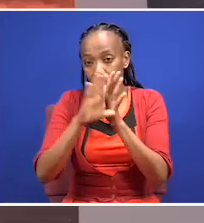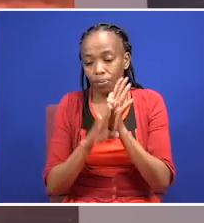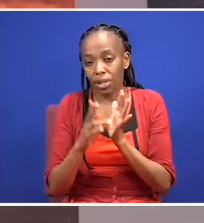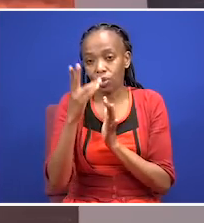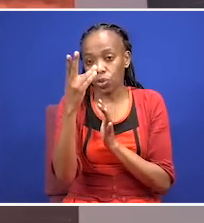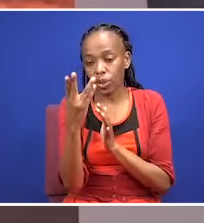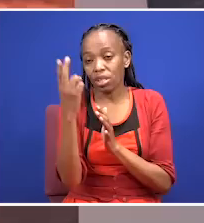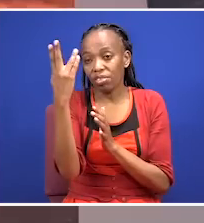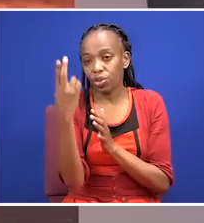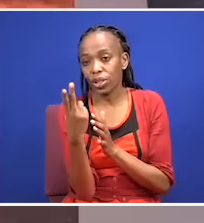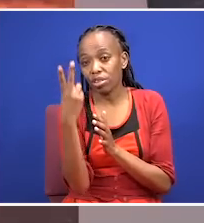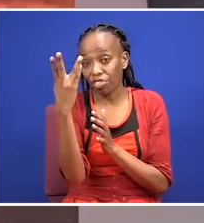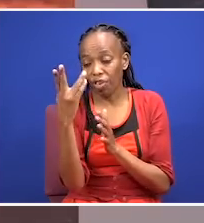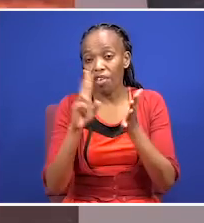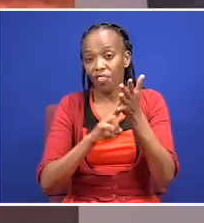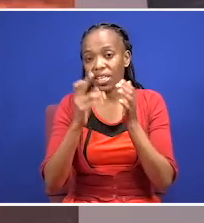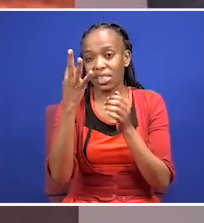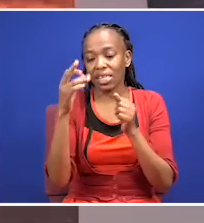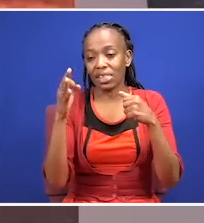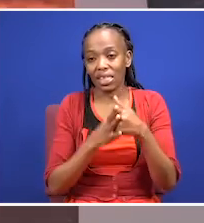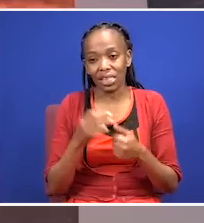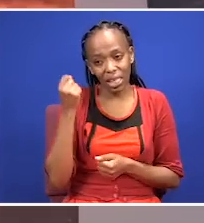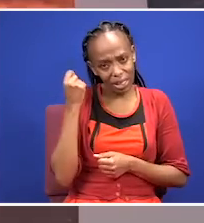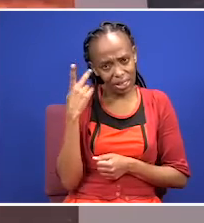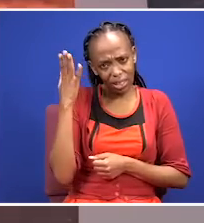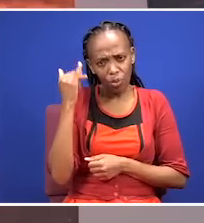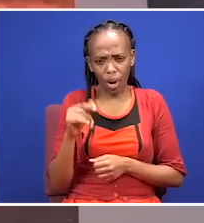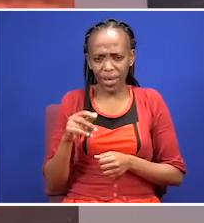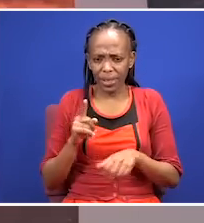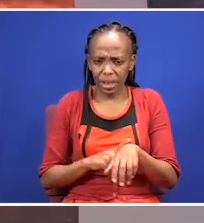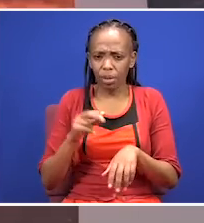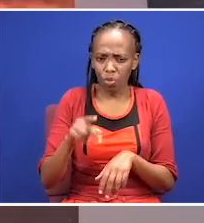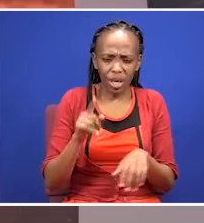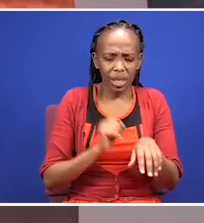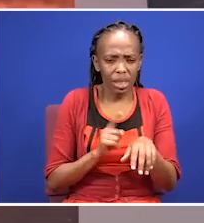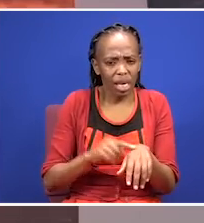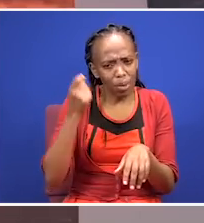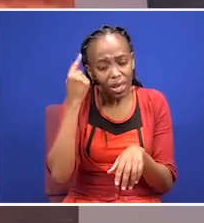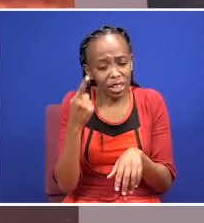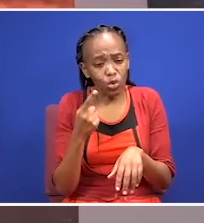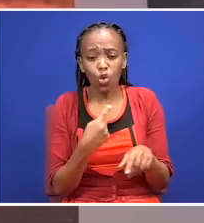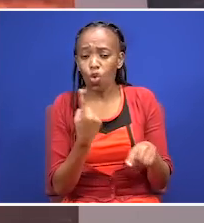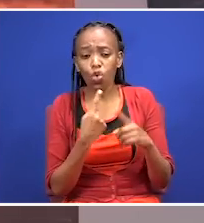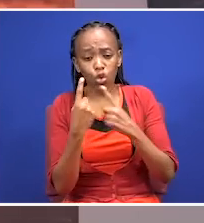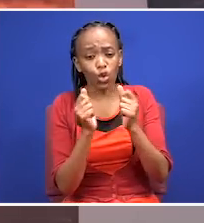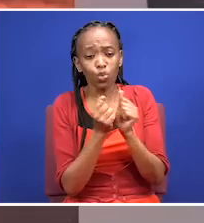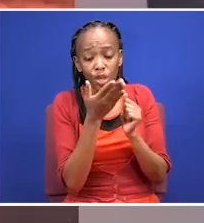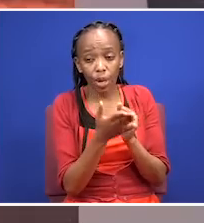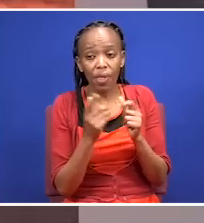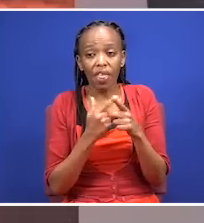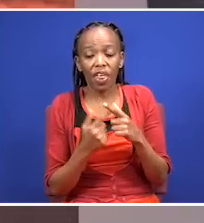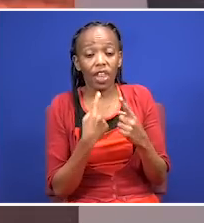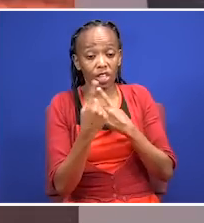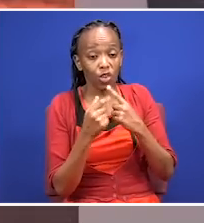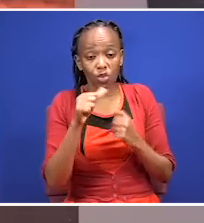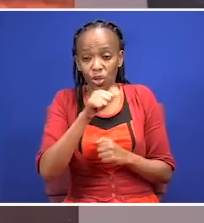35. you know they had discernment because along the way after they realized who it was that was talking to them they talked to